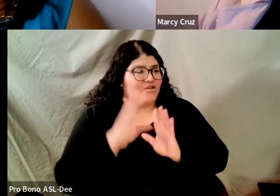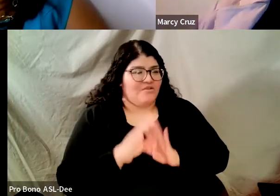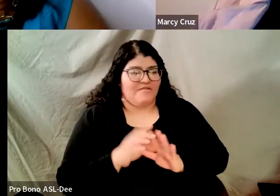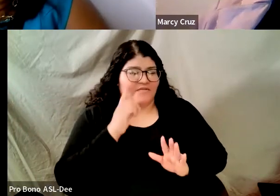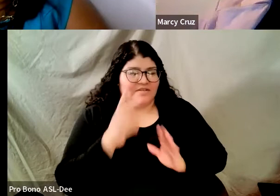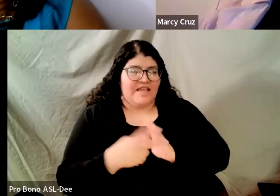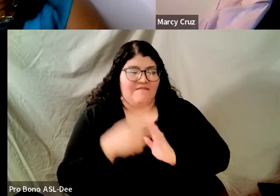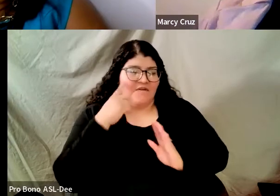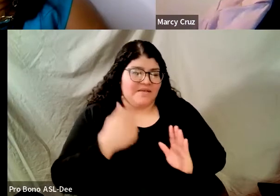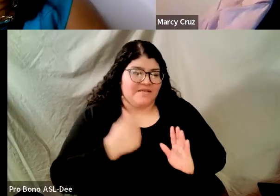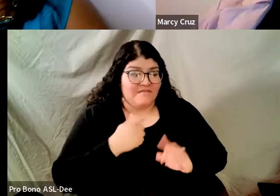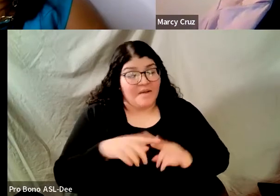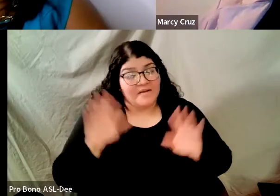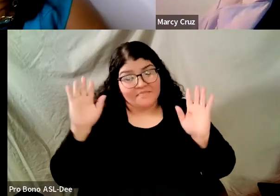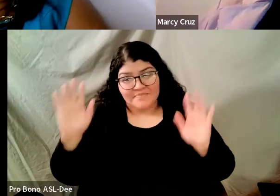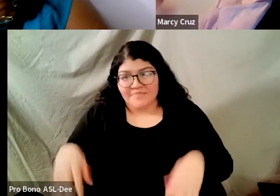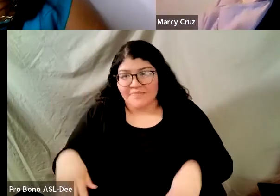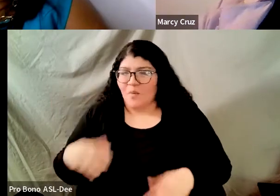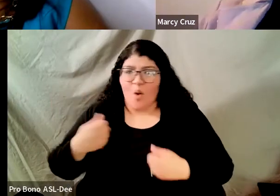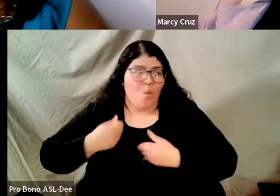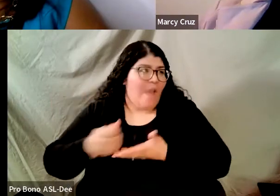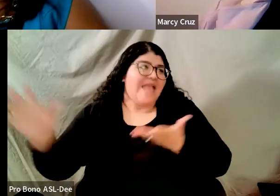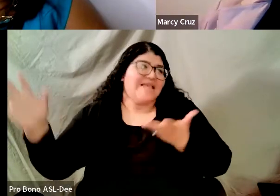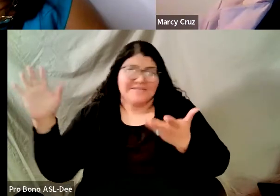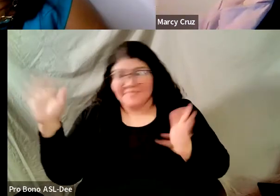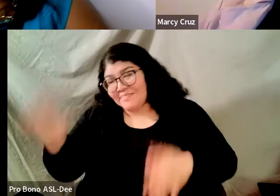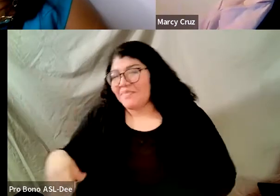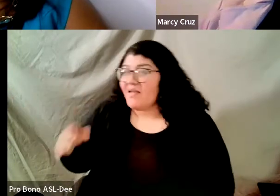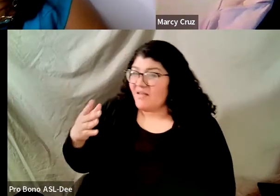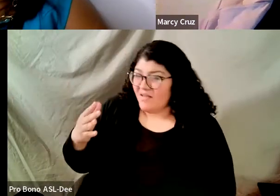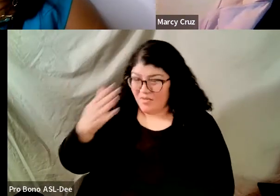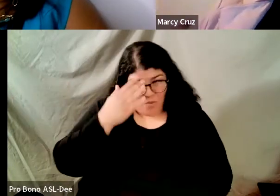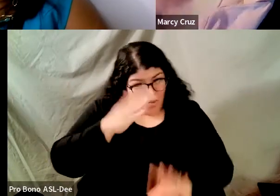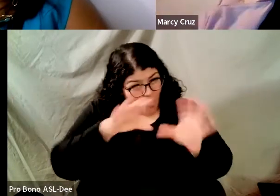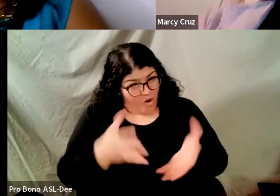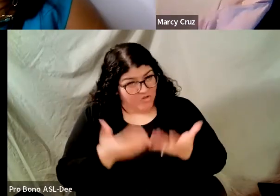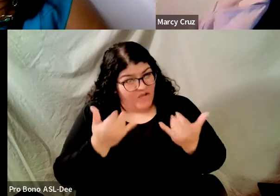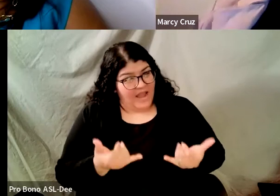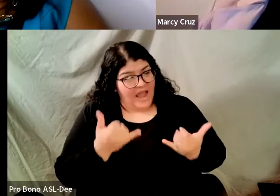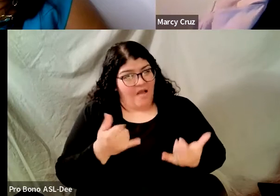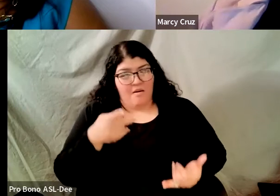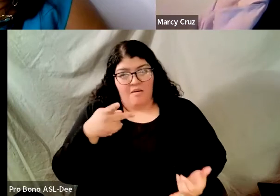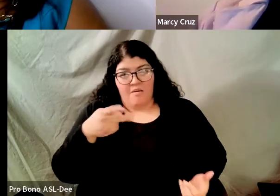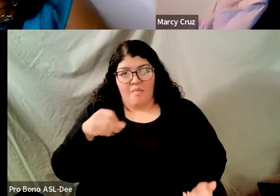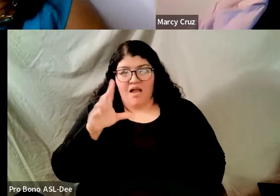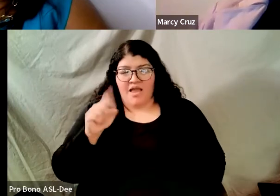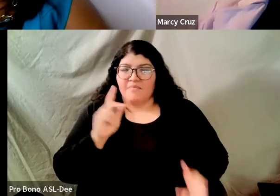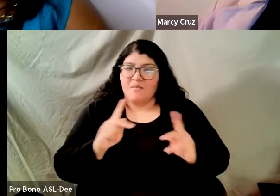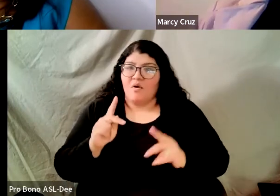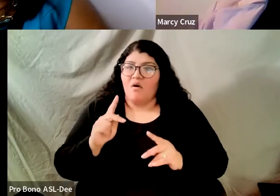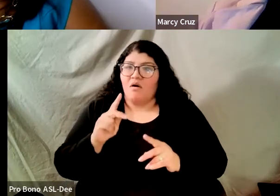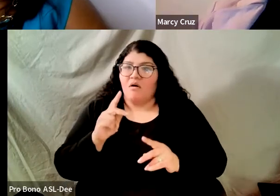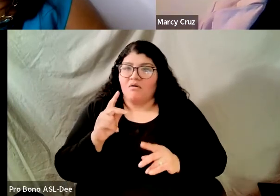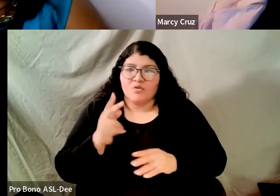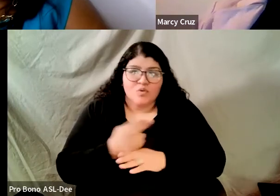podcasts now, do you feel like people with the way like the world is now, with people on social media and they're so visual,